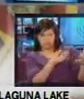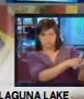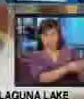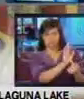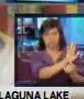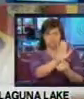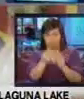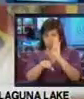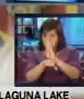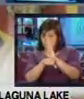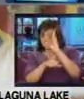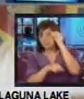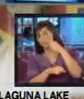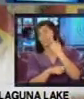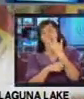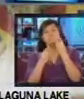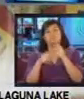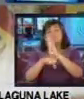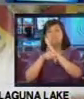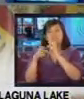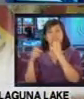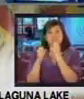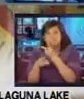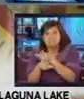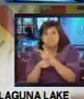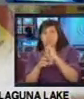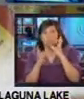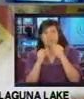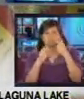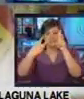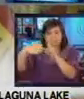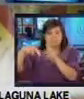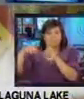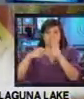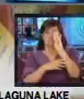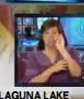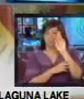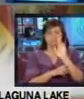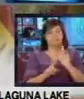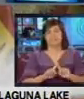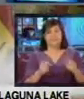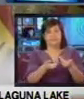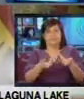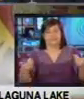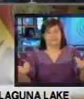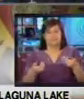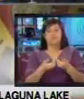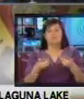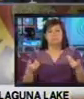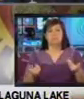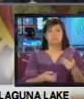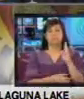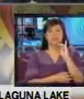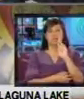shown by businessmen who want to keep their business and who don't want to be examined by the Bureau of Internal Revenue. That's different. That's